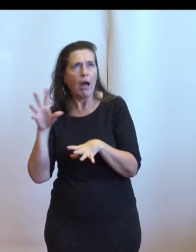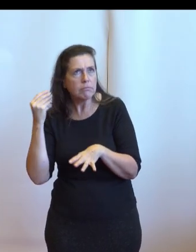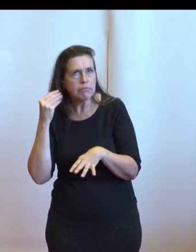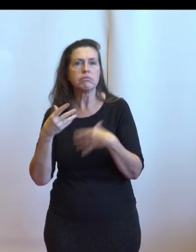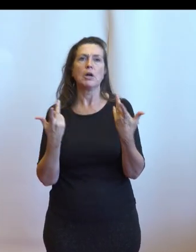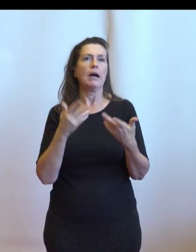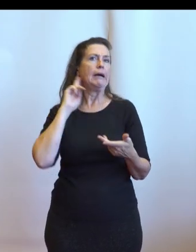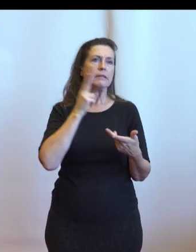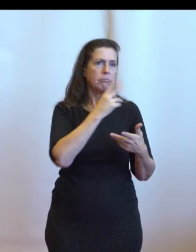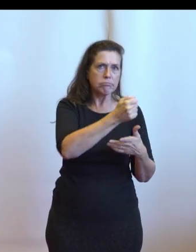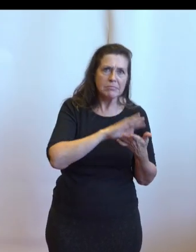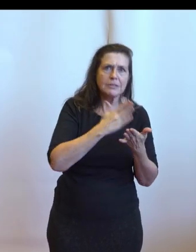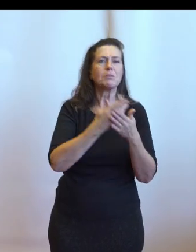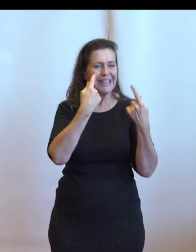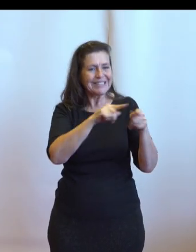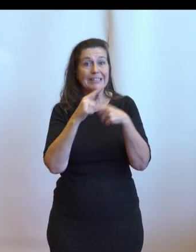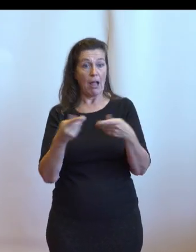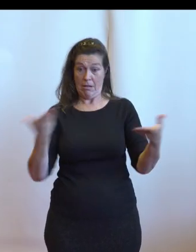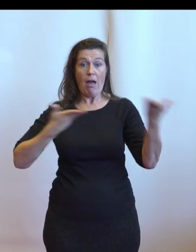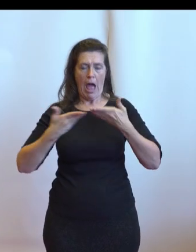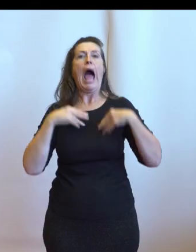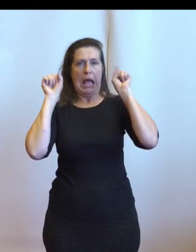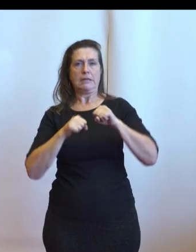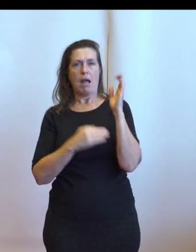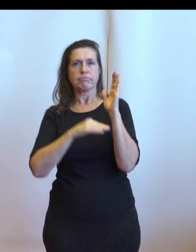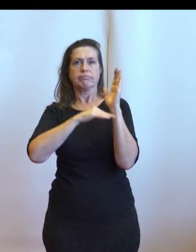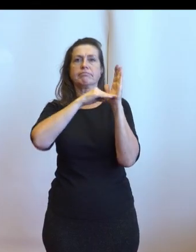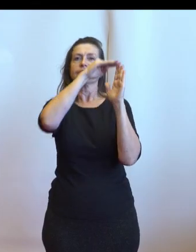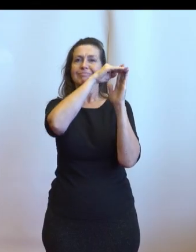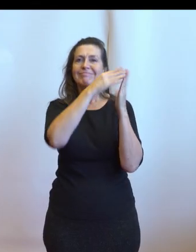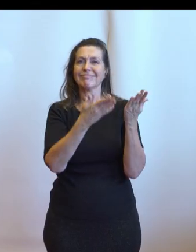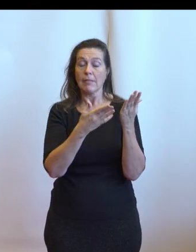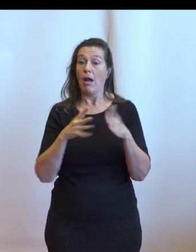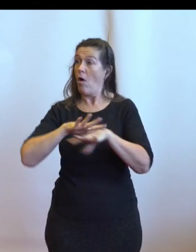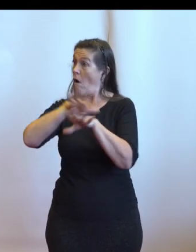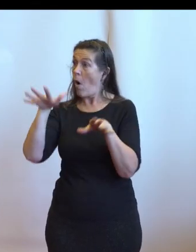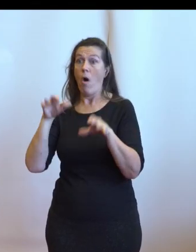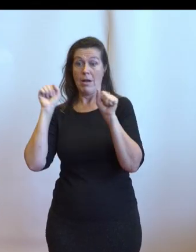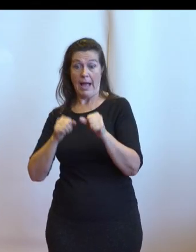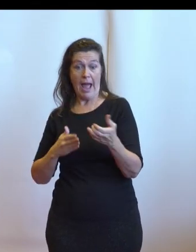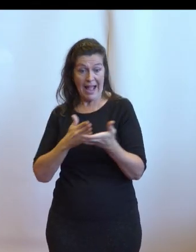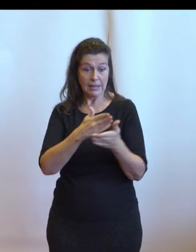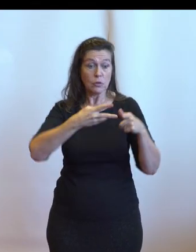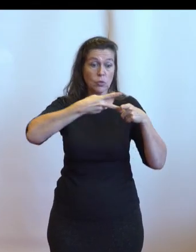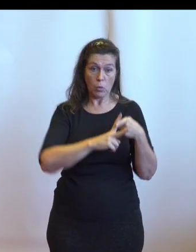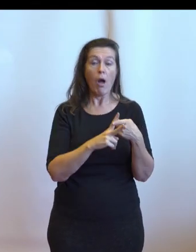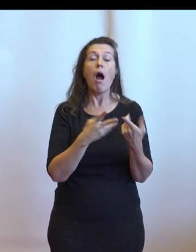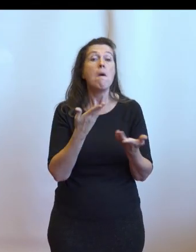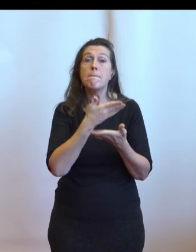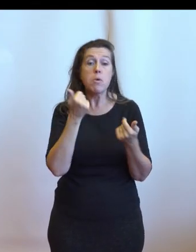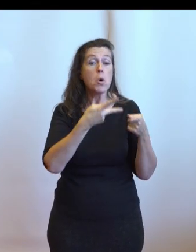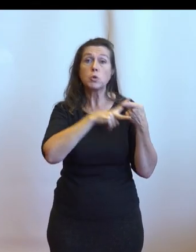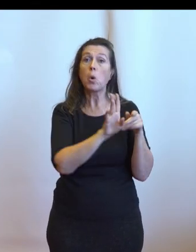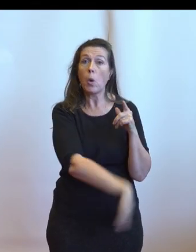the heart of our business is our people. So we need to make sure all our people are able to access the tools. No one can do the work